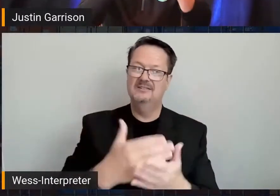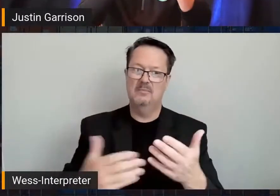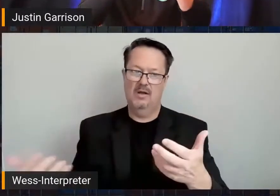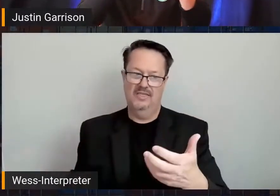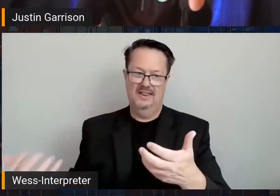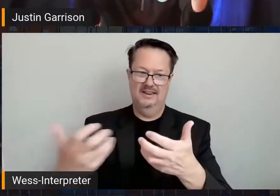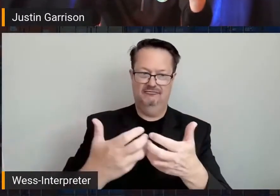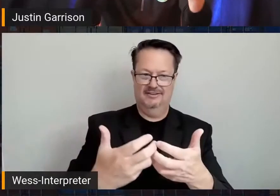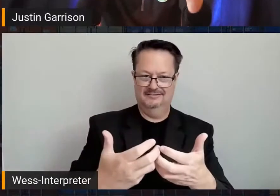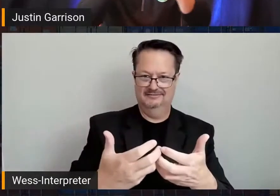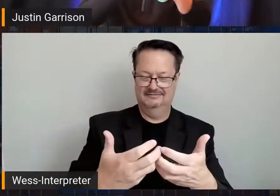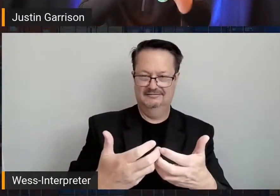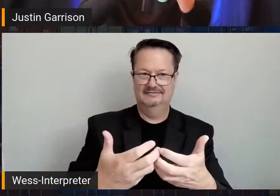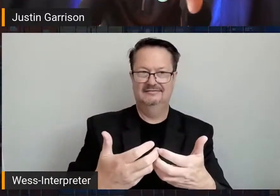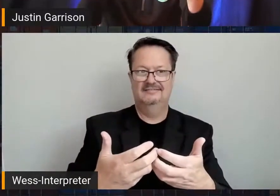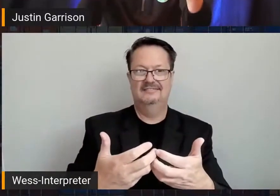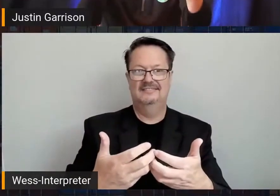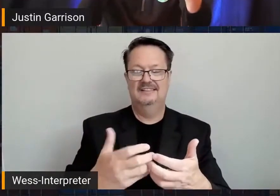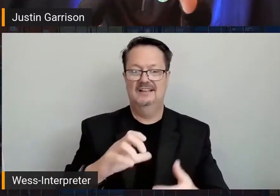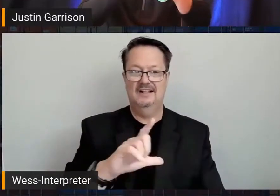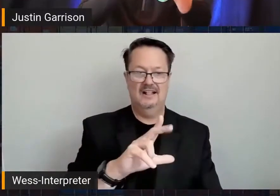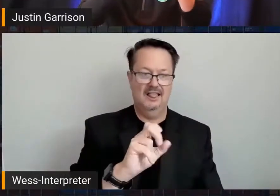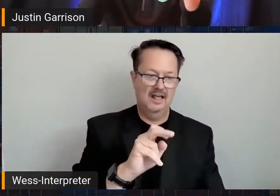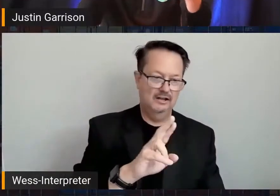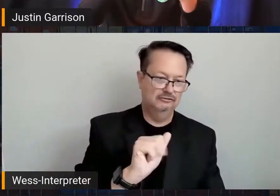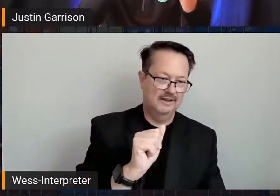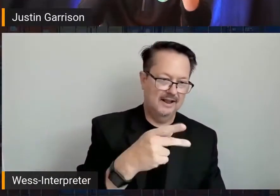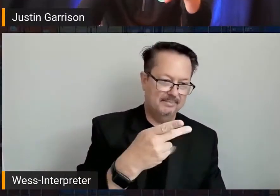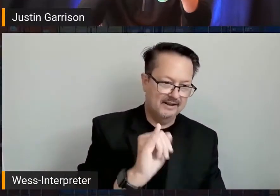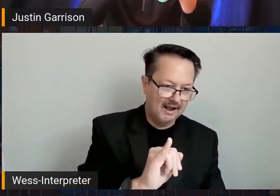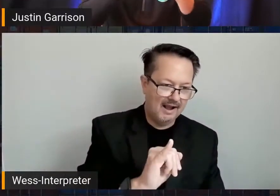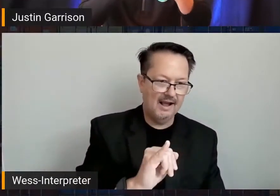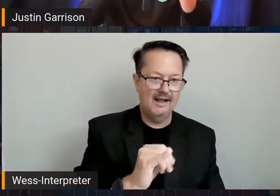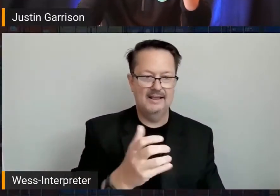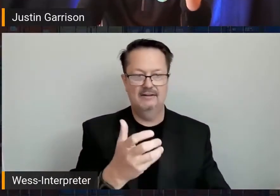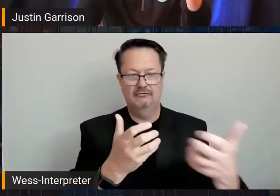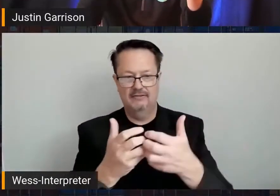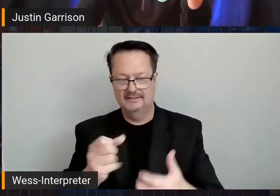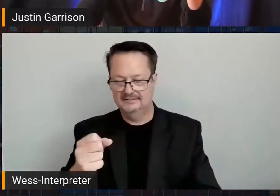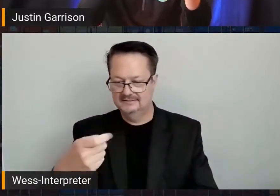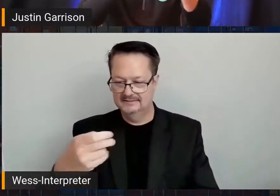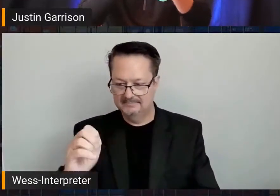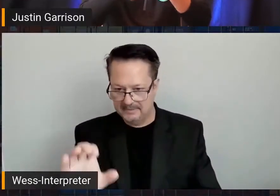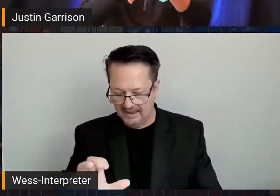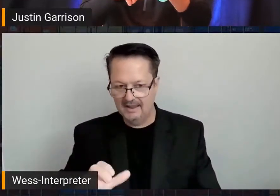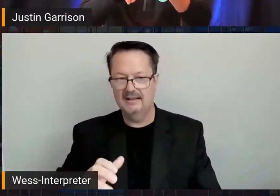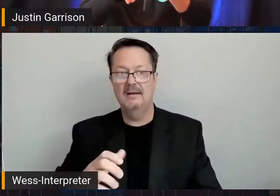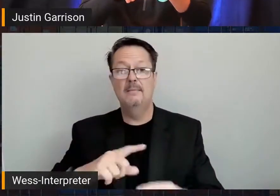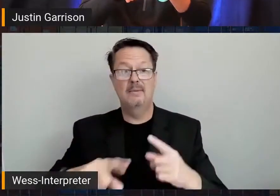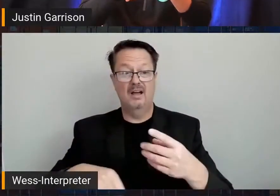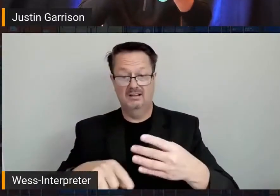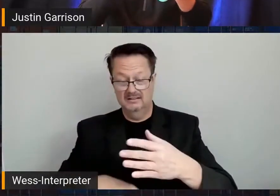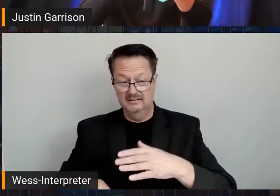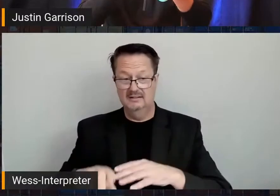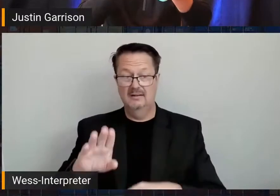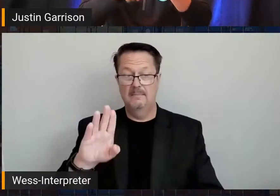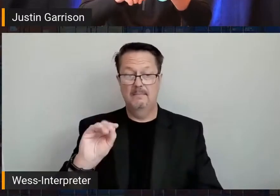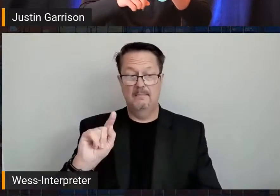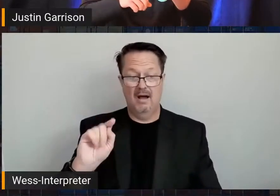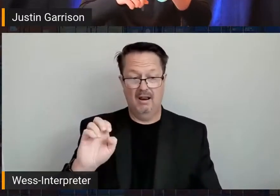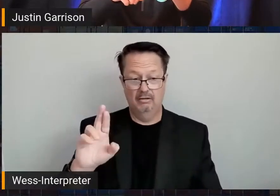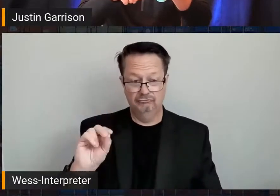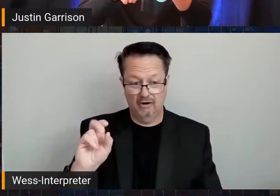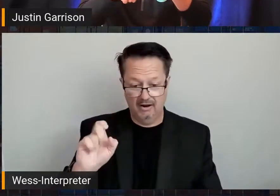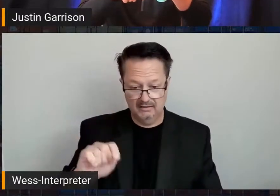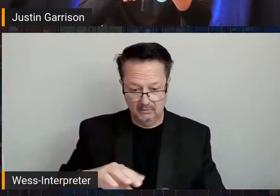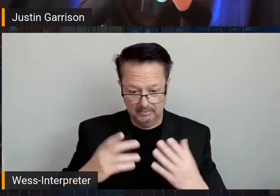integrates Cluster API. It integrates like the spec and everything. But below that, like you said, Bottle Rocket's open source.